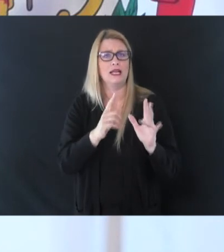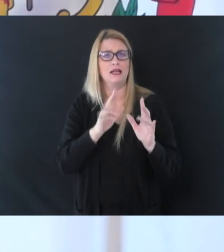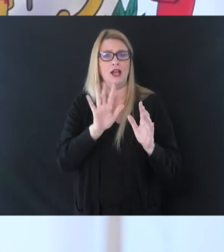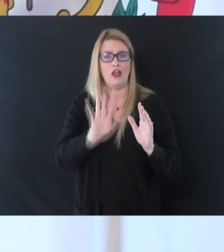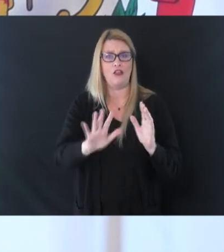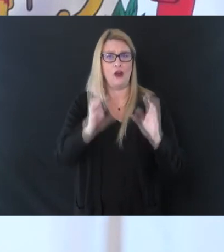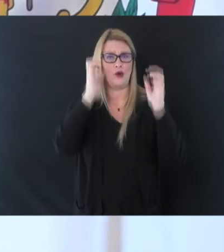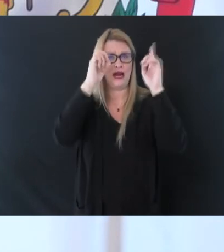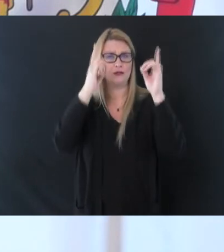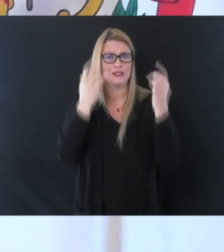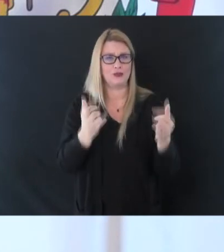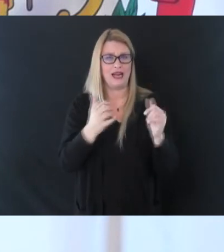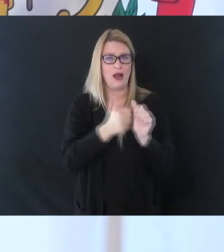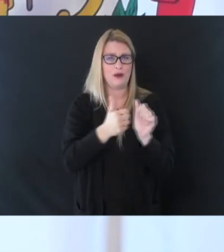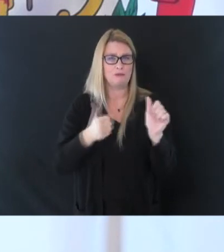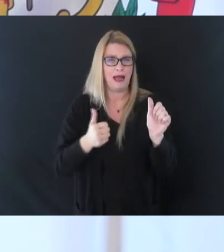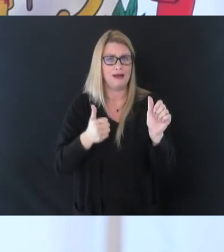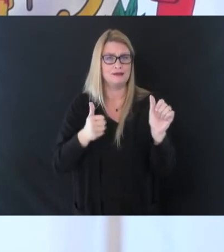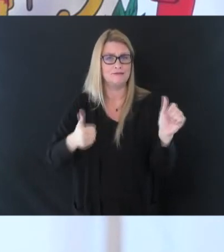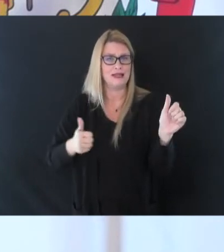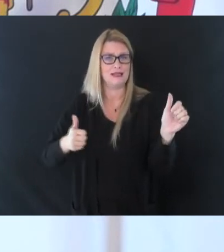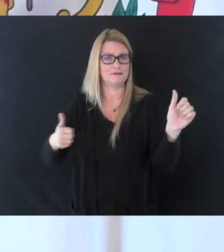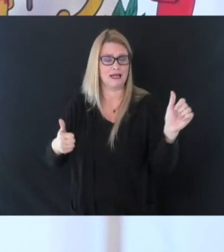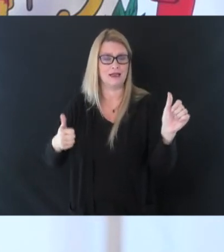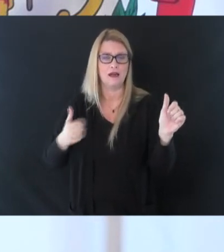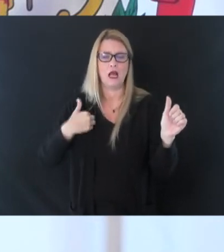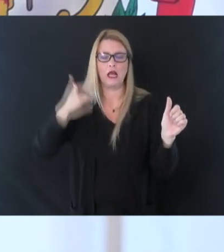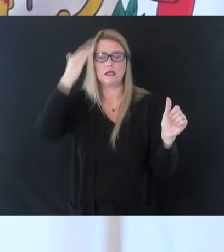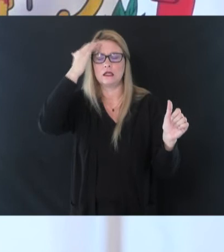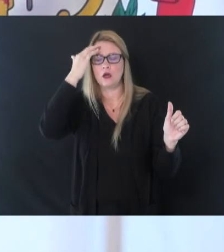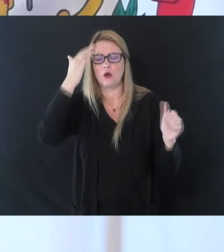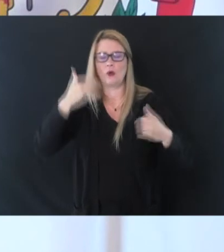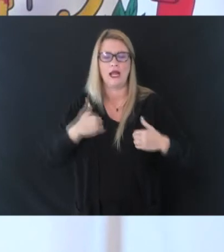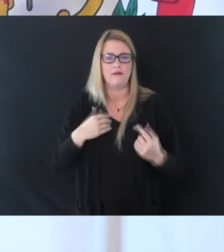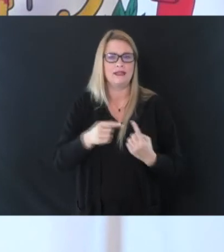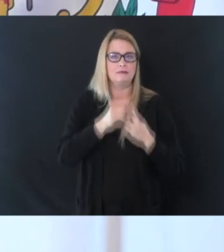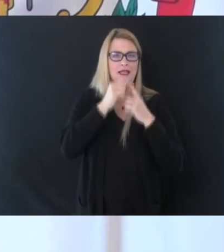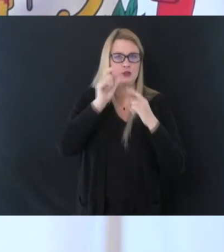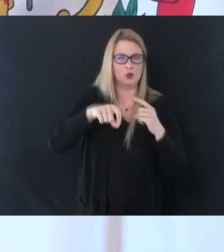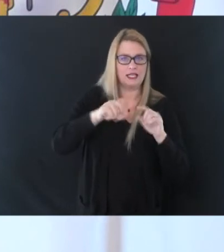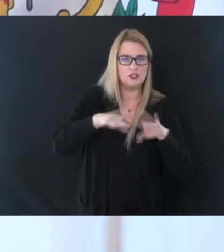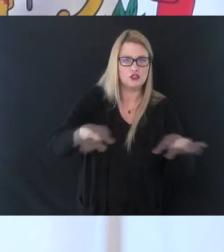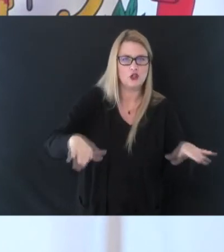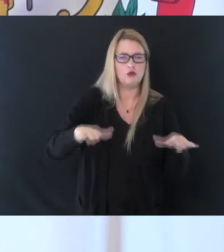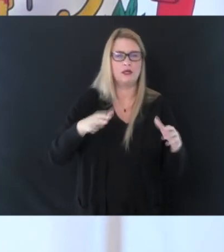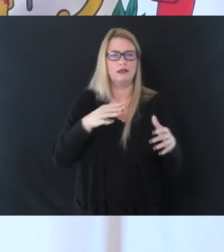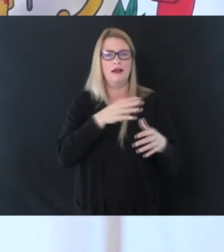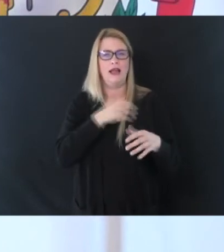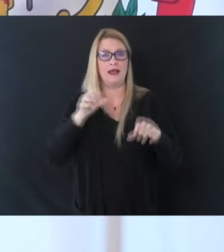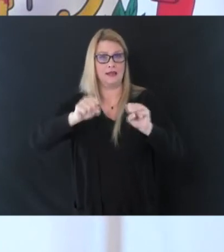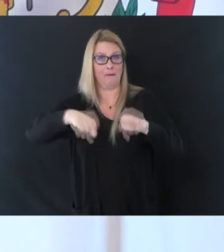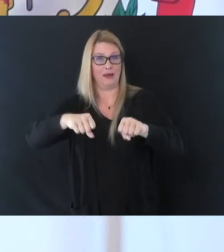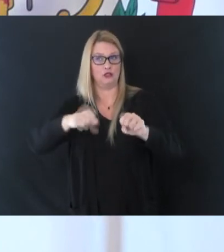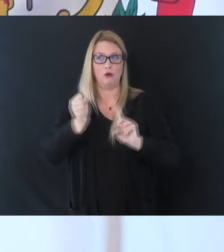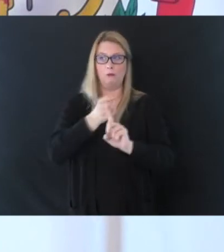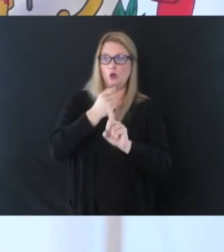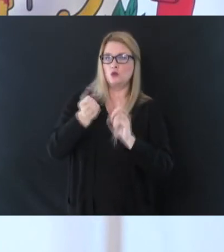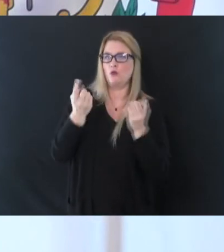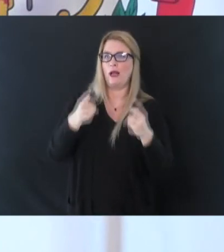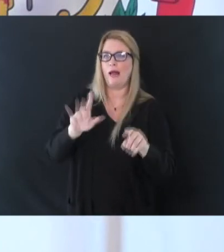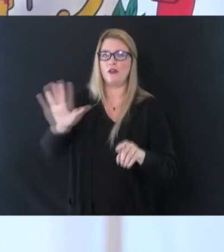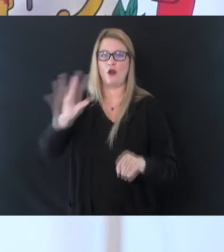they're getting. I know that, the needs of our special needs kids, and I know that the potential abuse or bad things